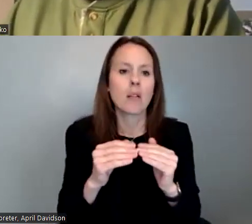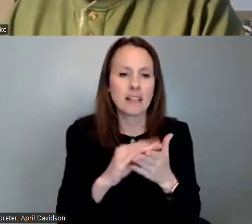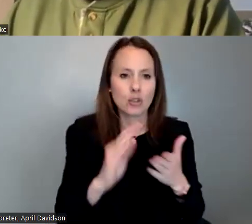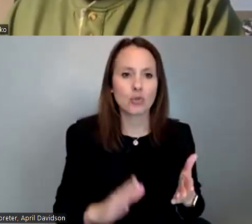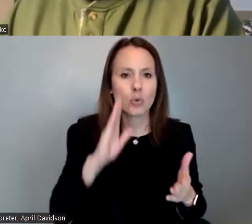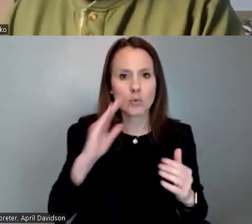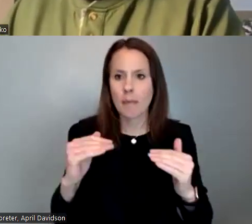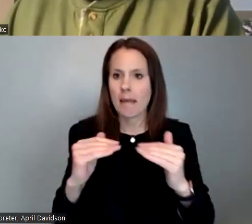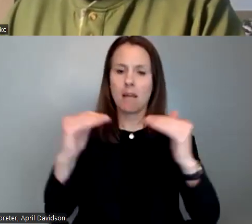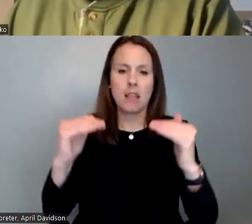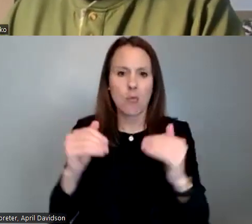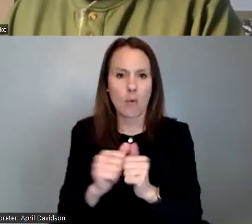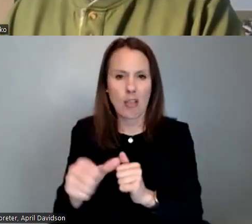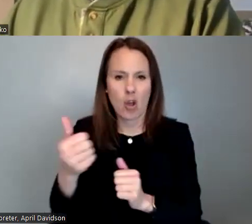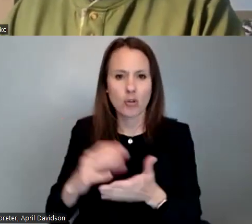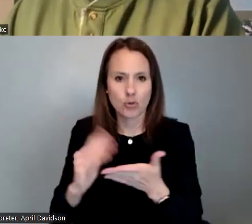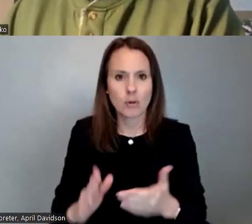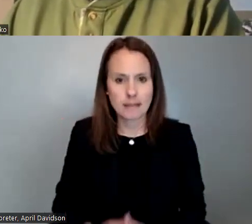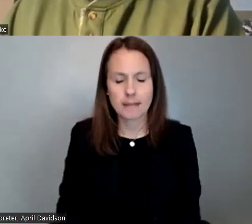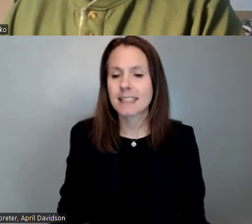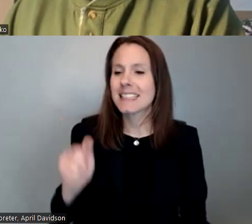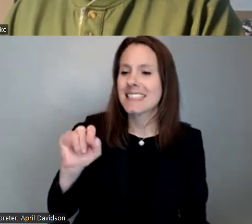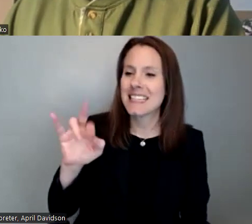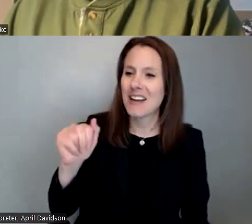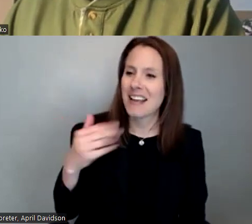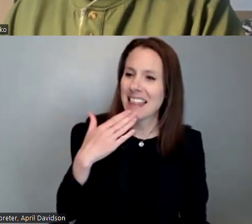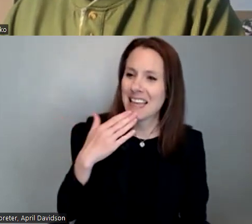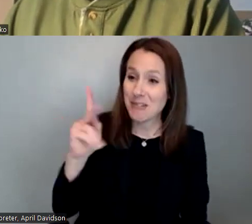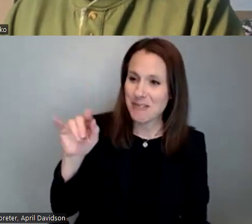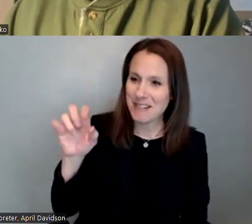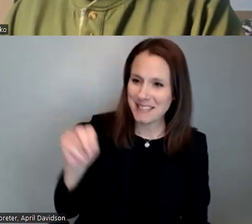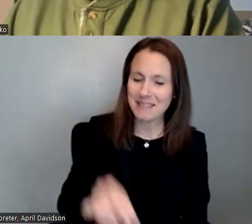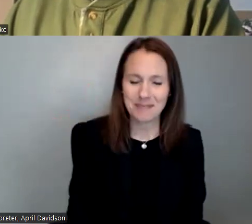class. This is Tiara speaking. Thank you, Kristen.